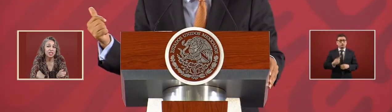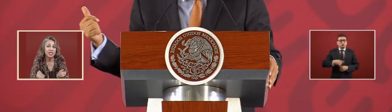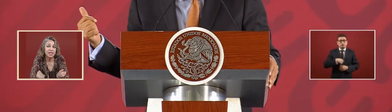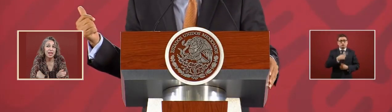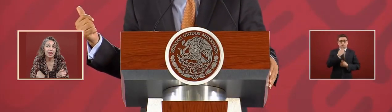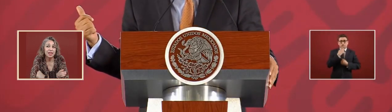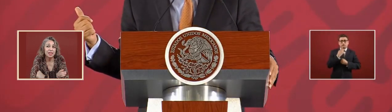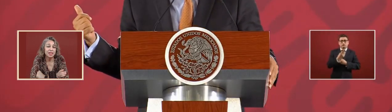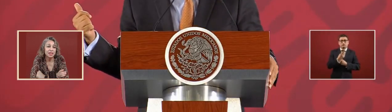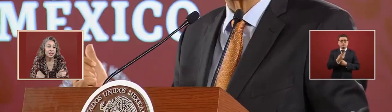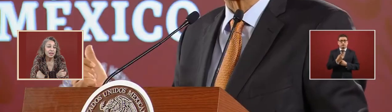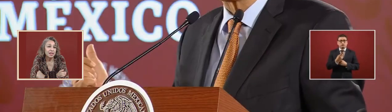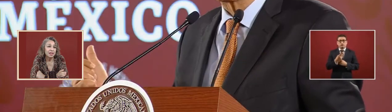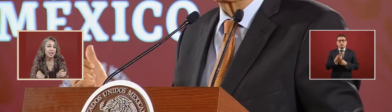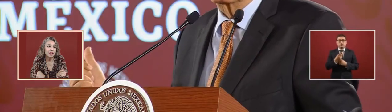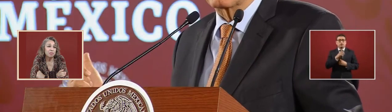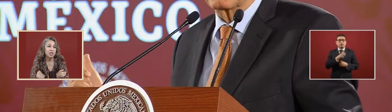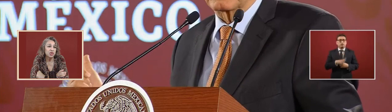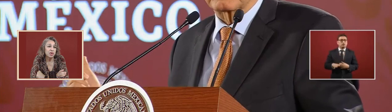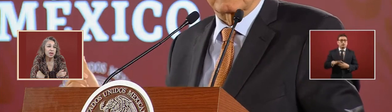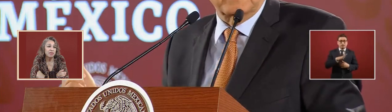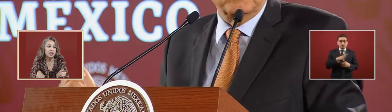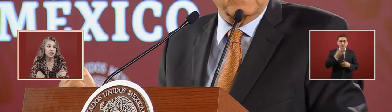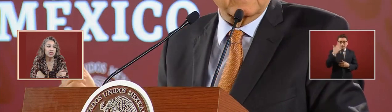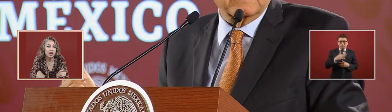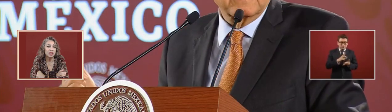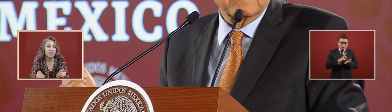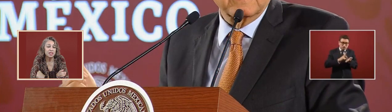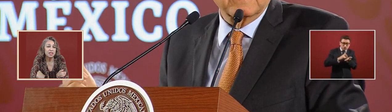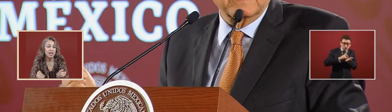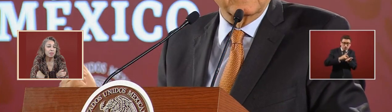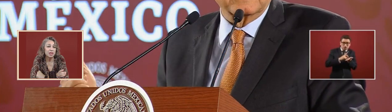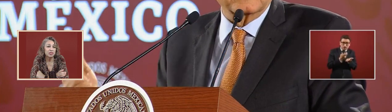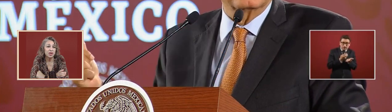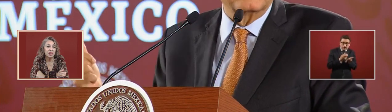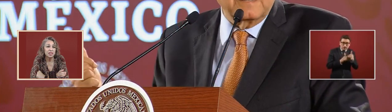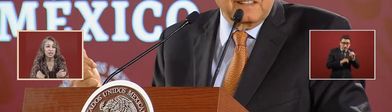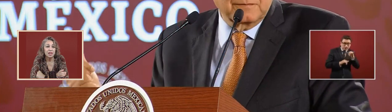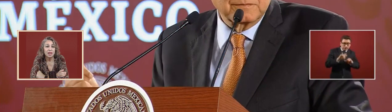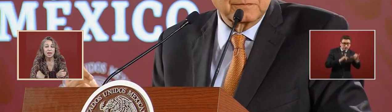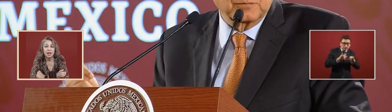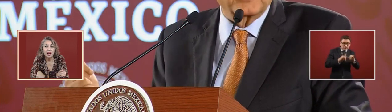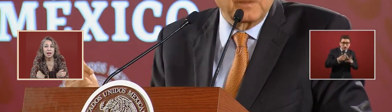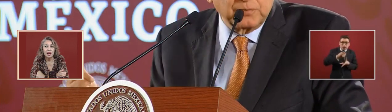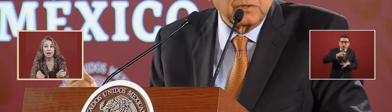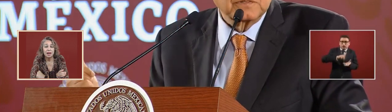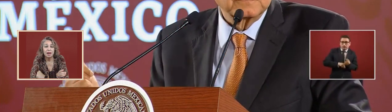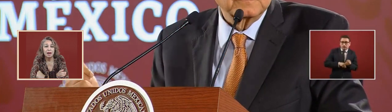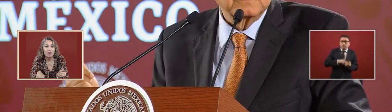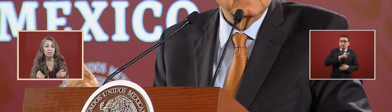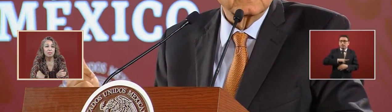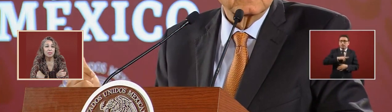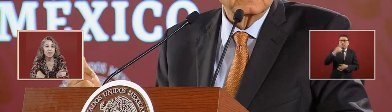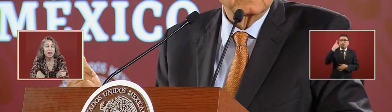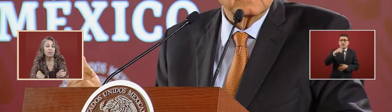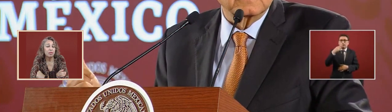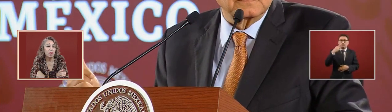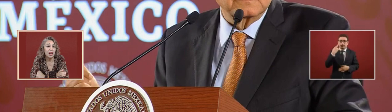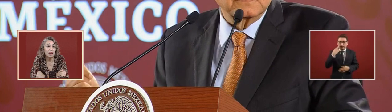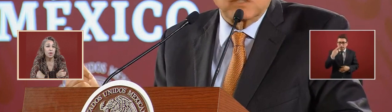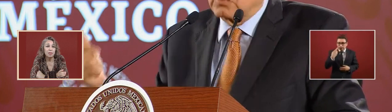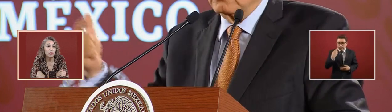decir just to say it, la mayor parte de that estas the majority drogas of these drugs, chemical drugs, por ejemplo,